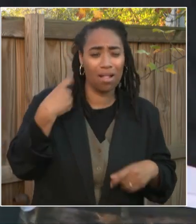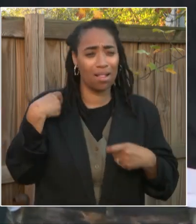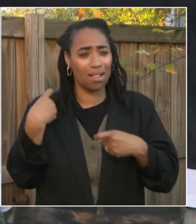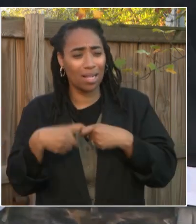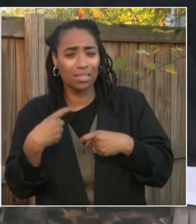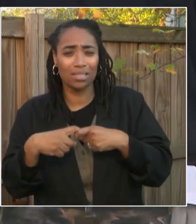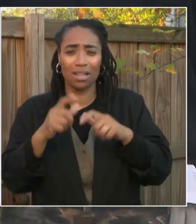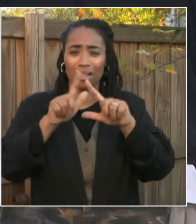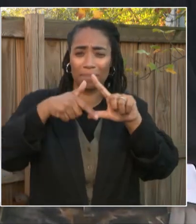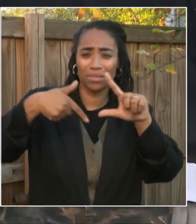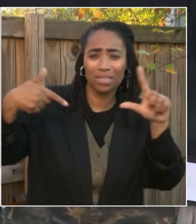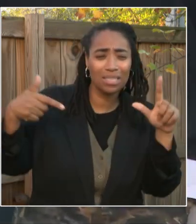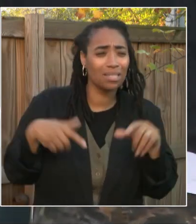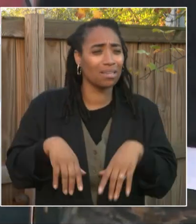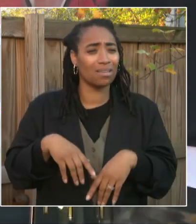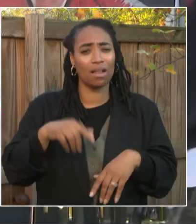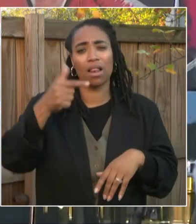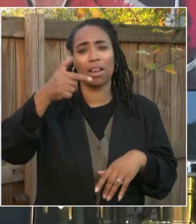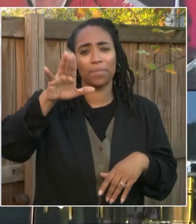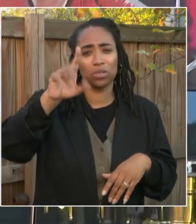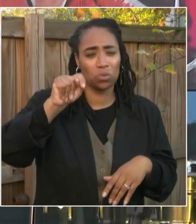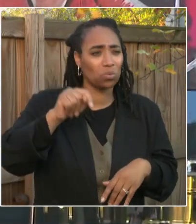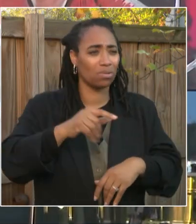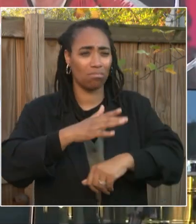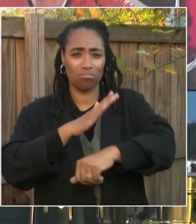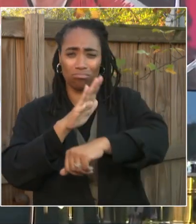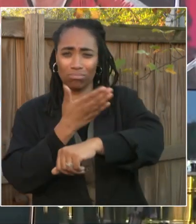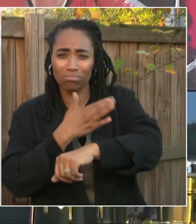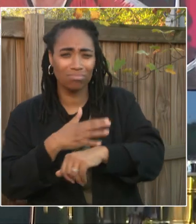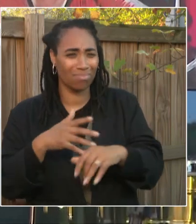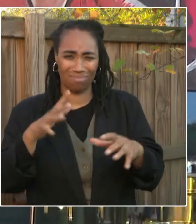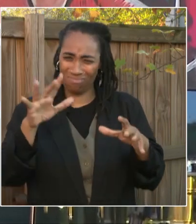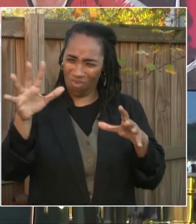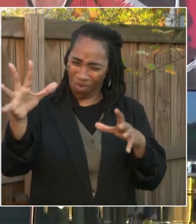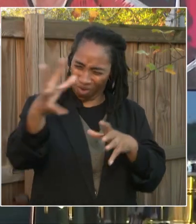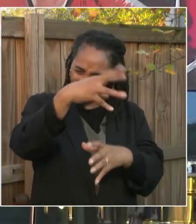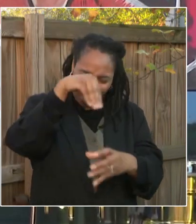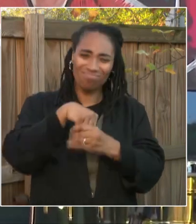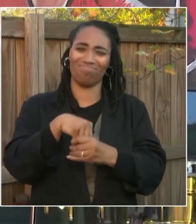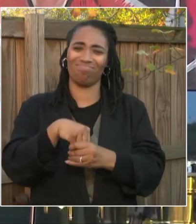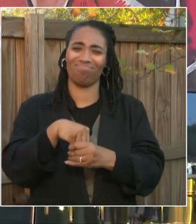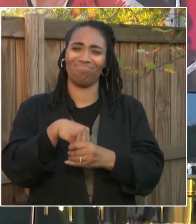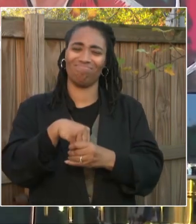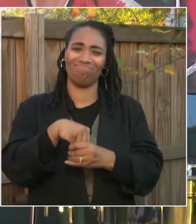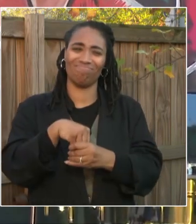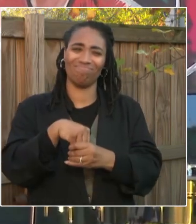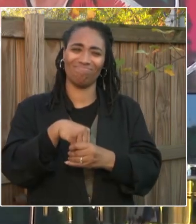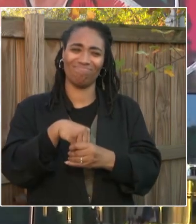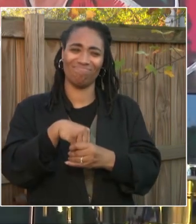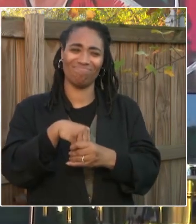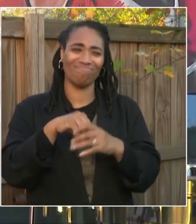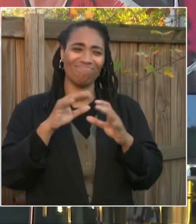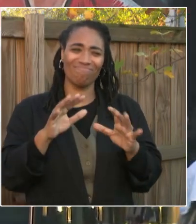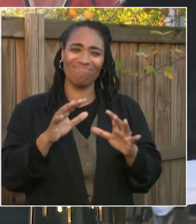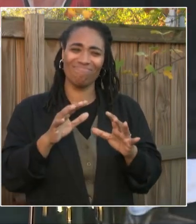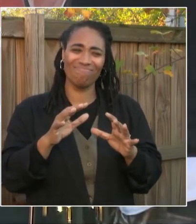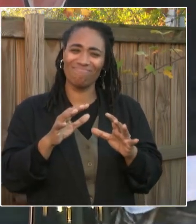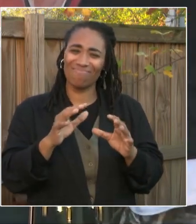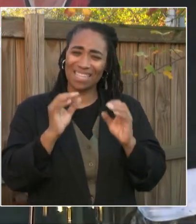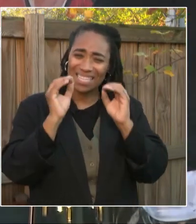right? And she will be teaching our young people culinary arts, right? And I want to thank